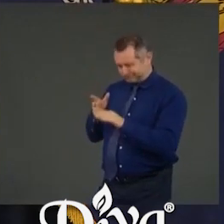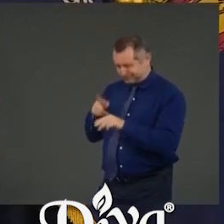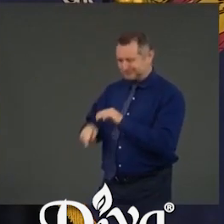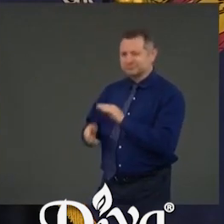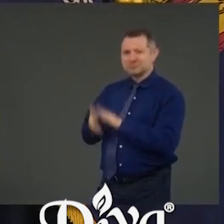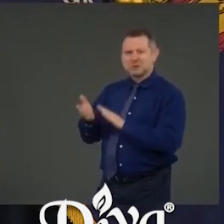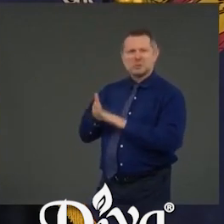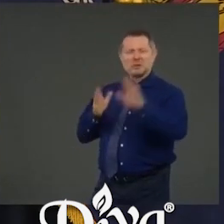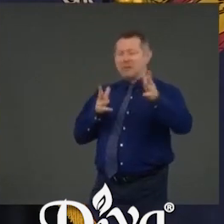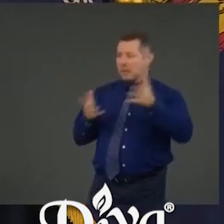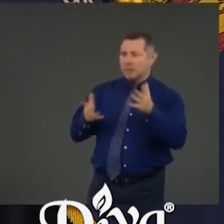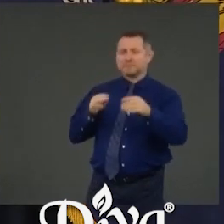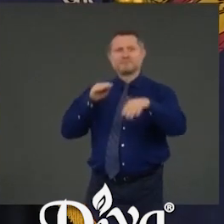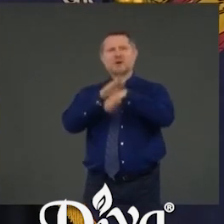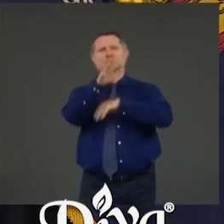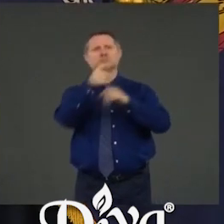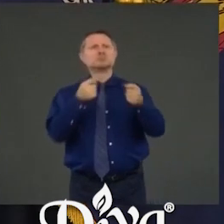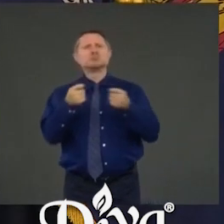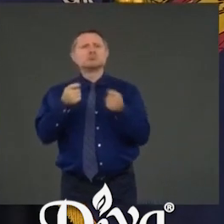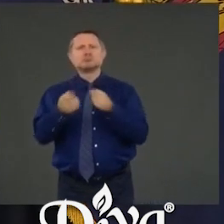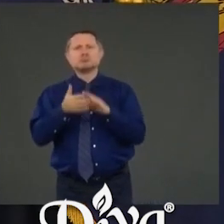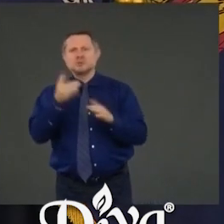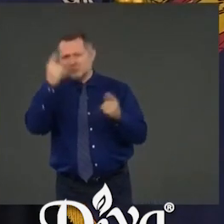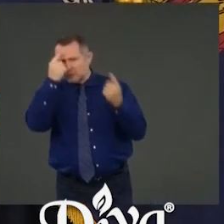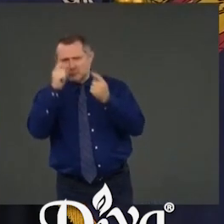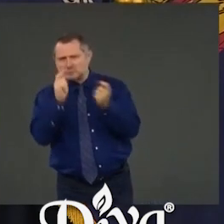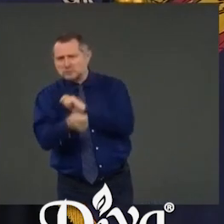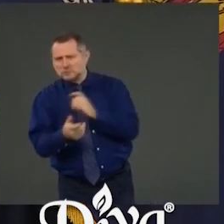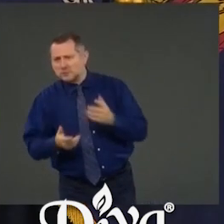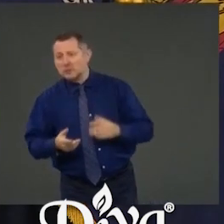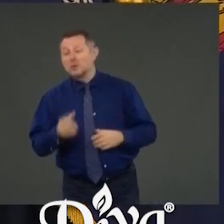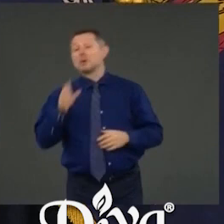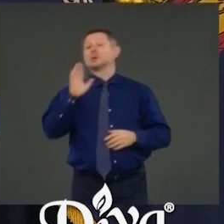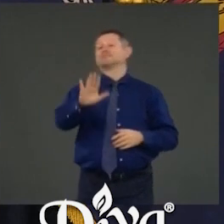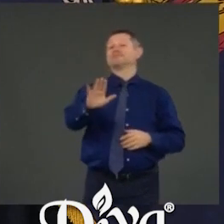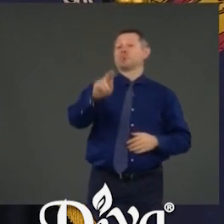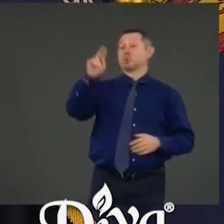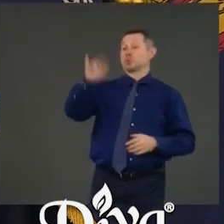expenses? The question of the city's finances